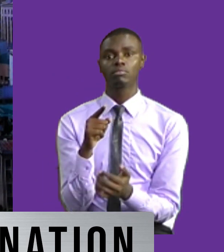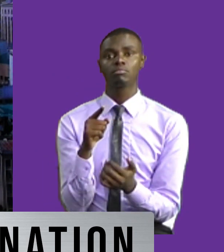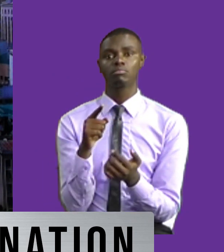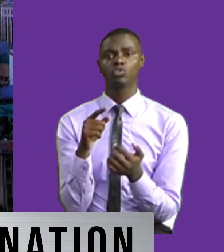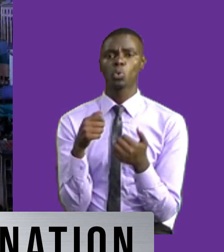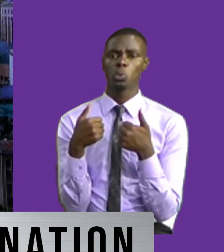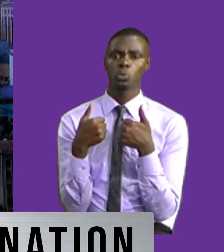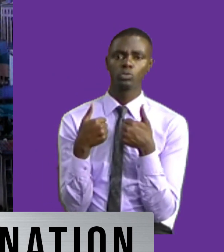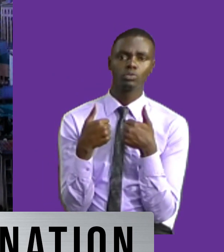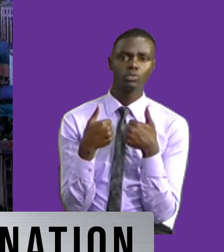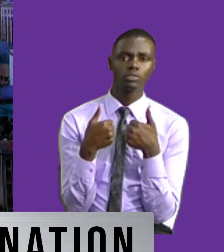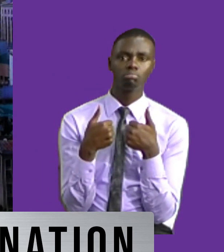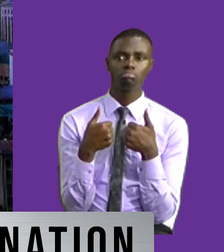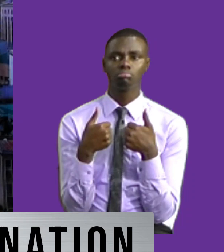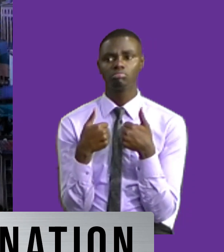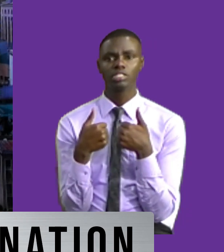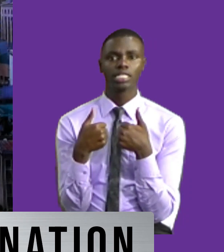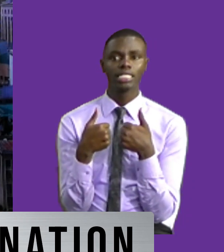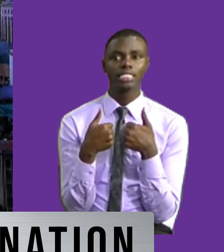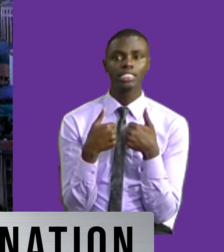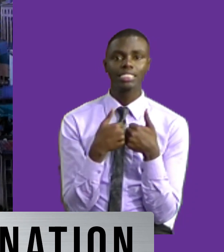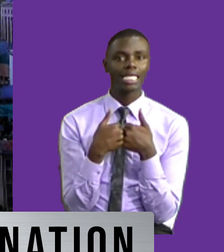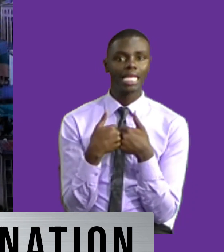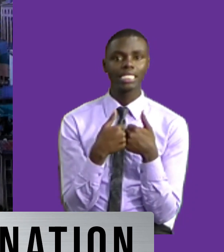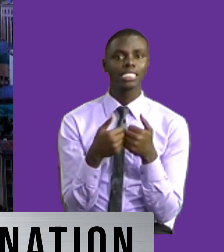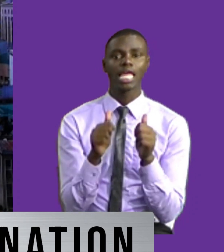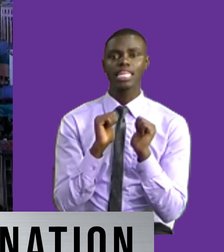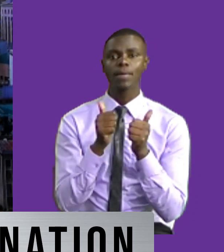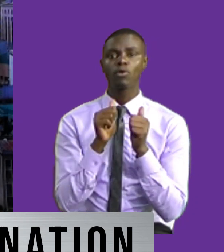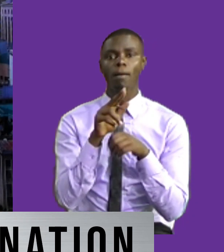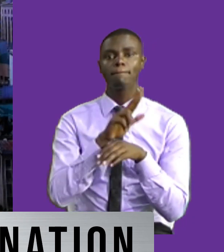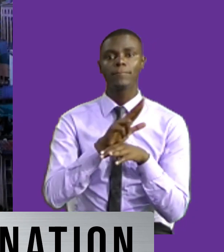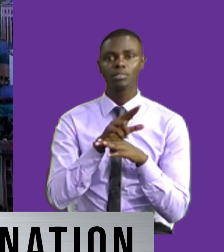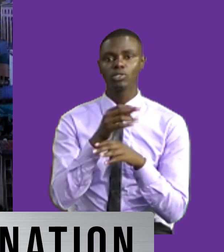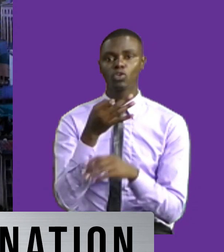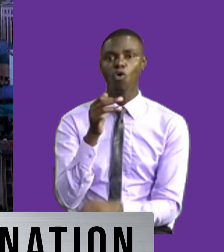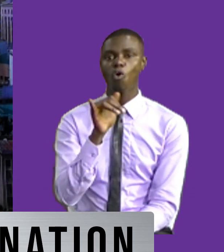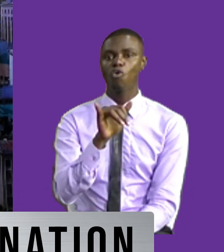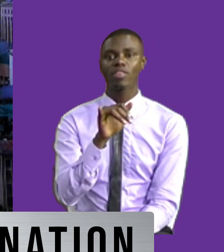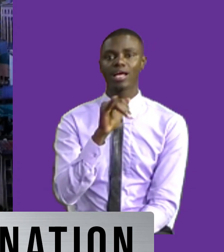to challenge the proper maximization of that